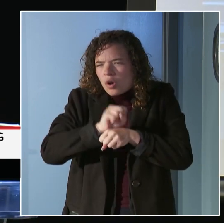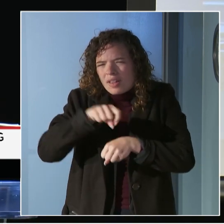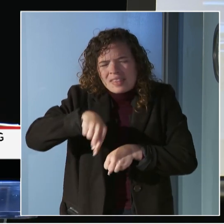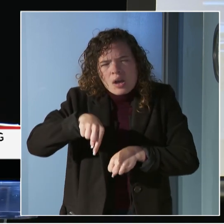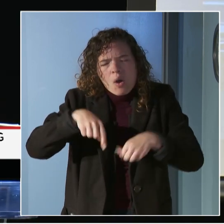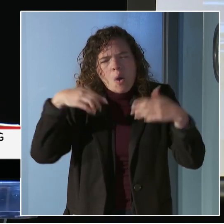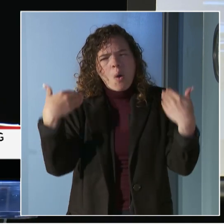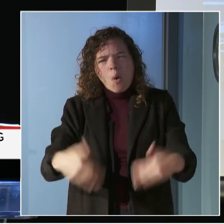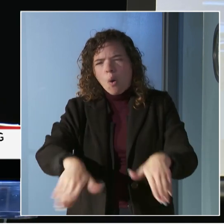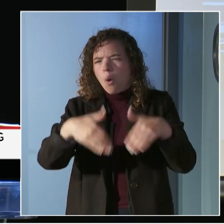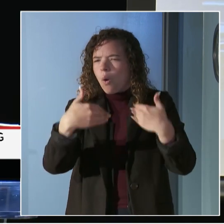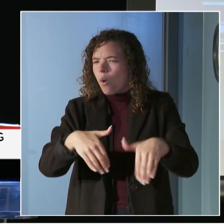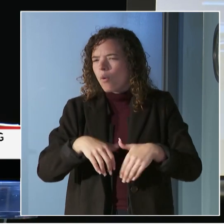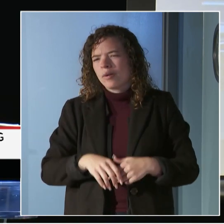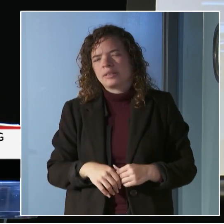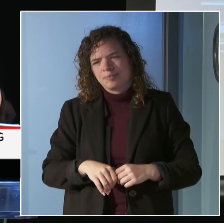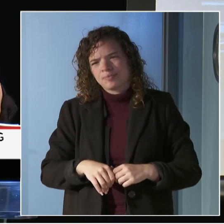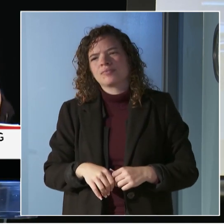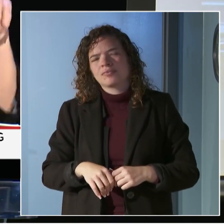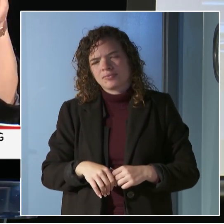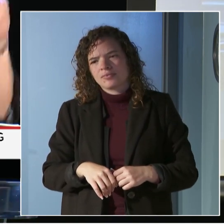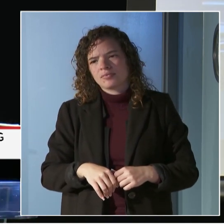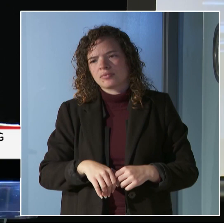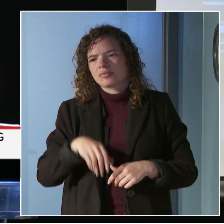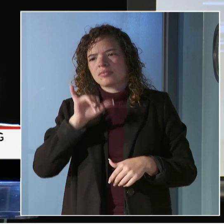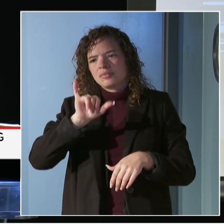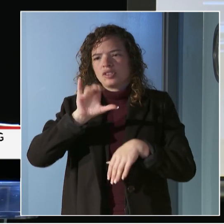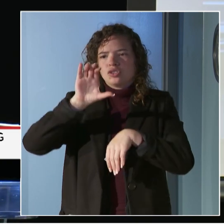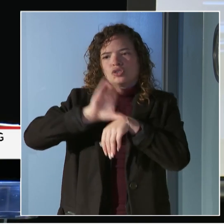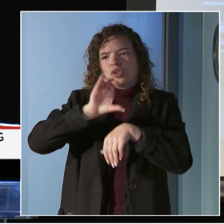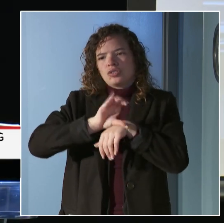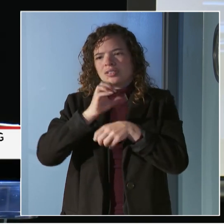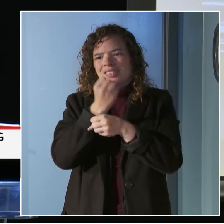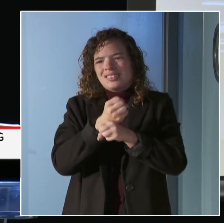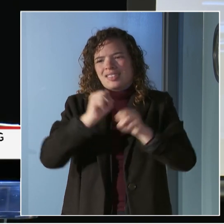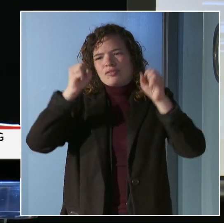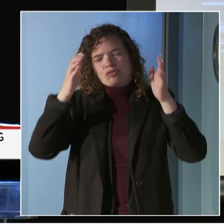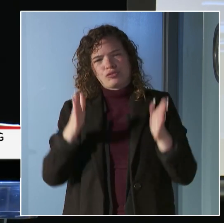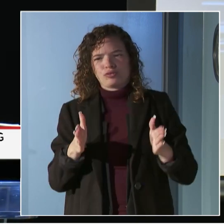of the Savior, I call them Church of the Savior spawned organizations,